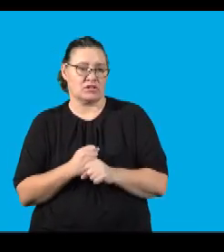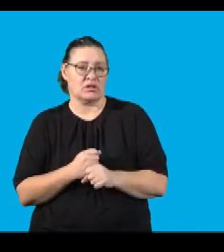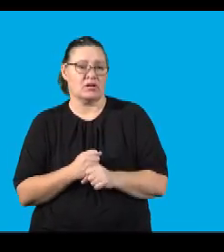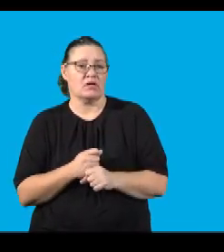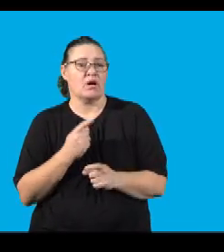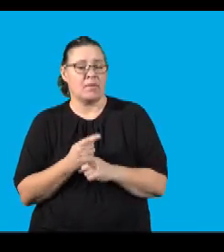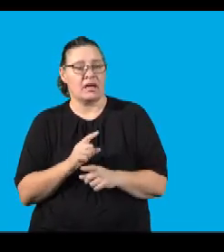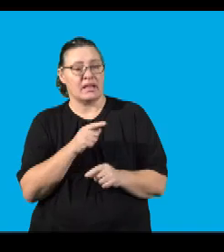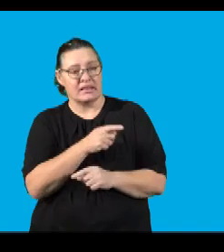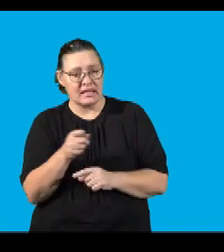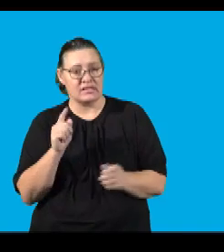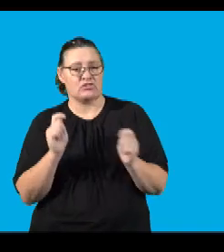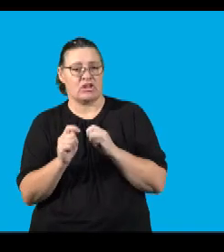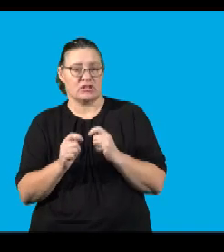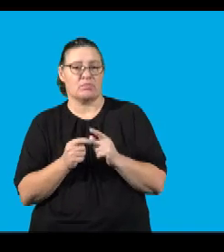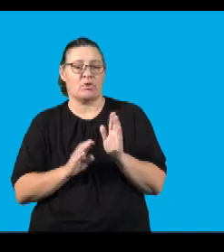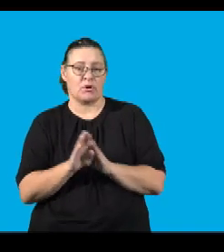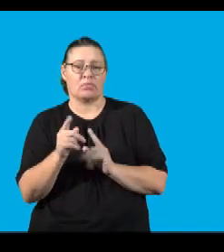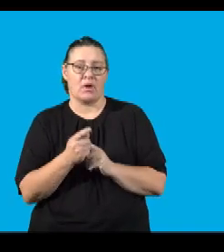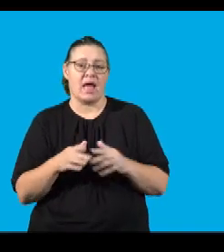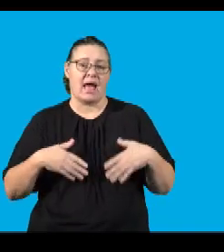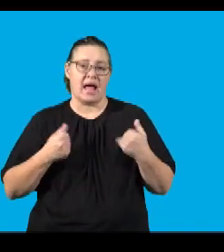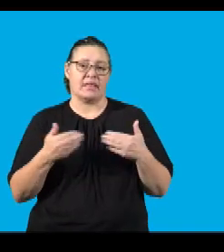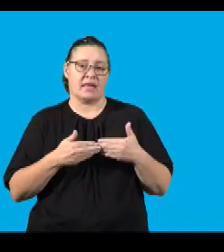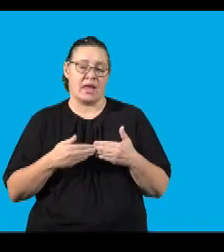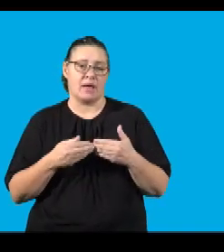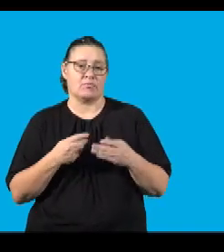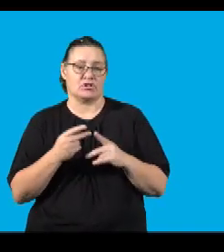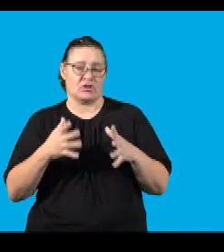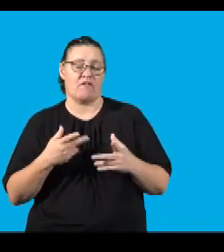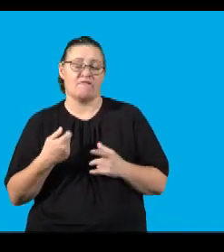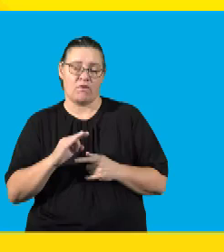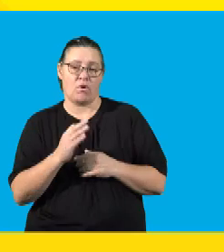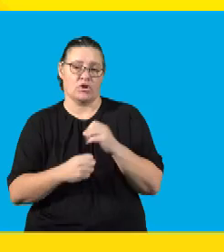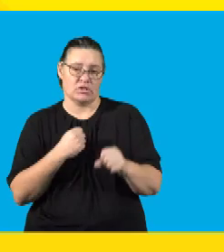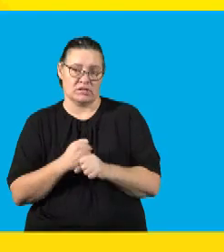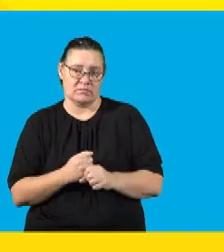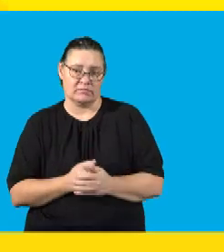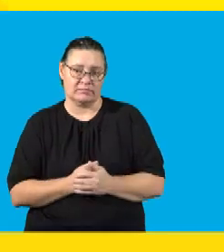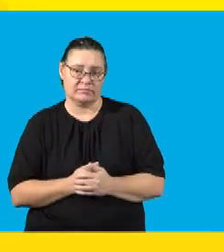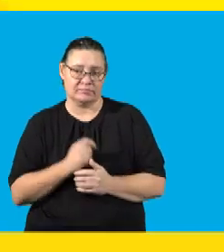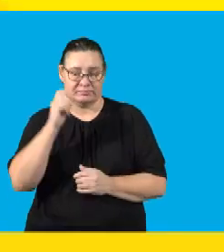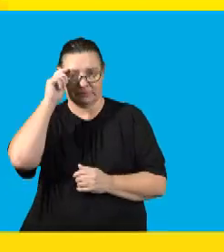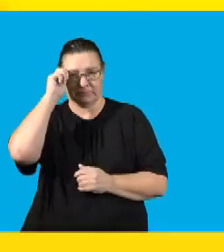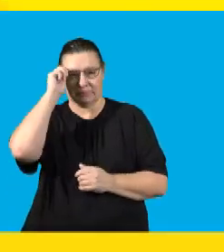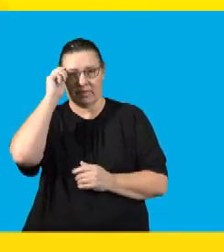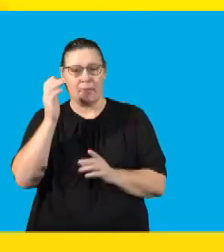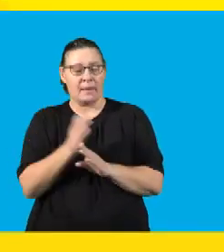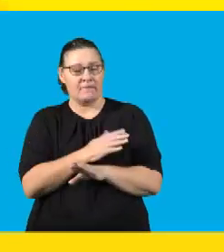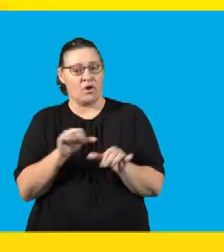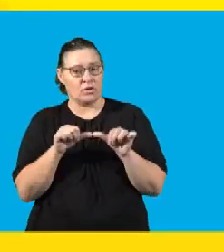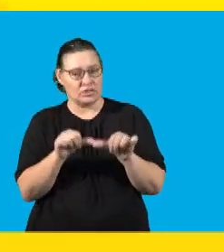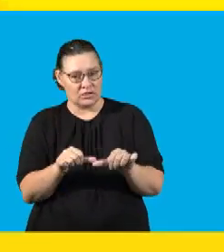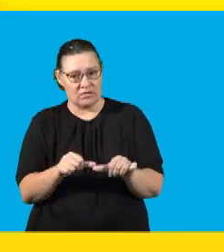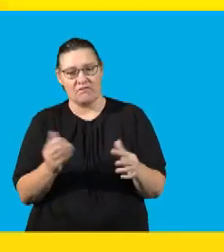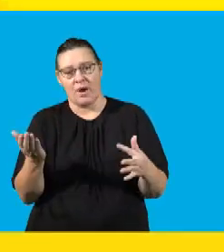of changes have been promoted by healthcare practitioners for years. Before we continue the rest of this lesson, we're going to